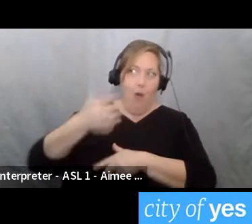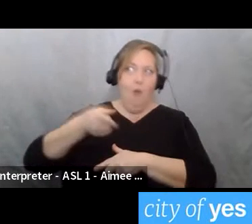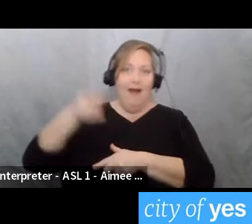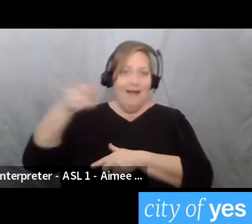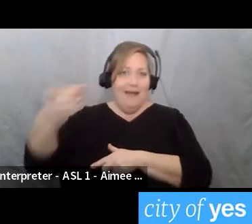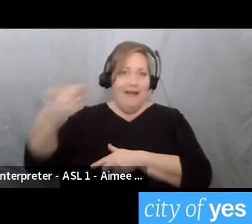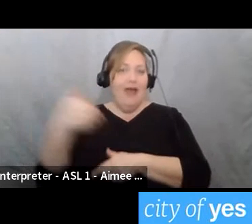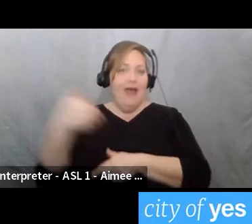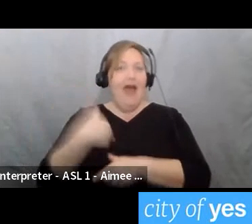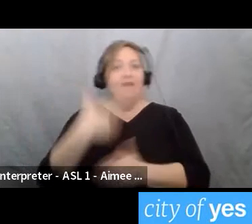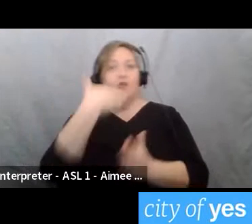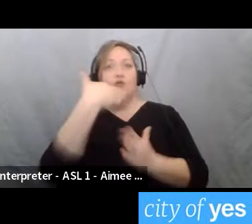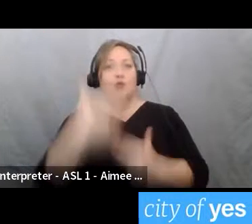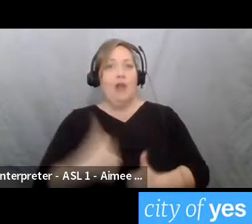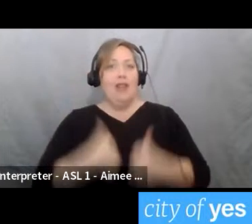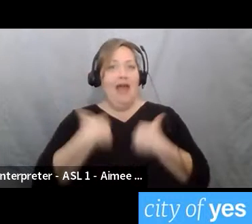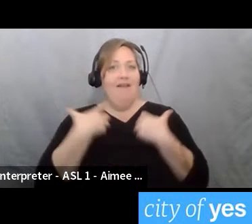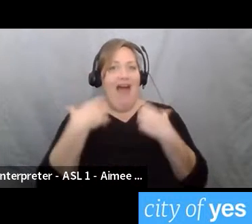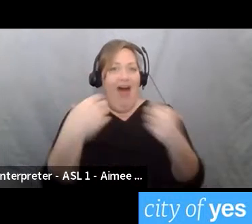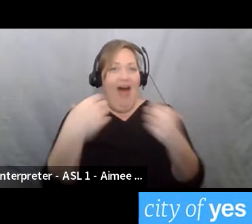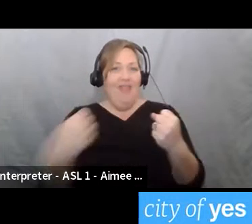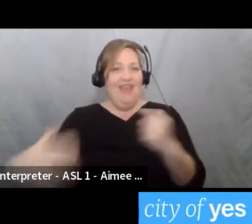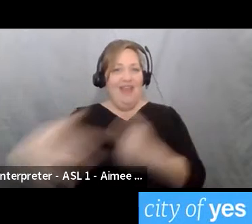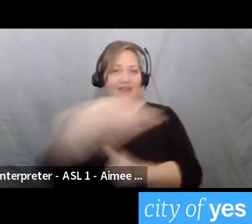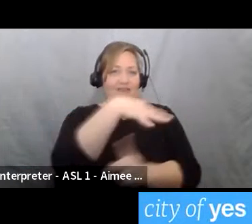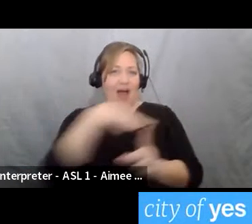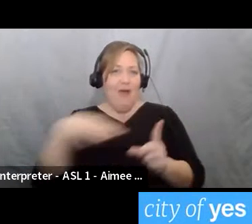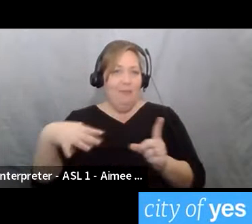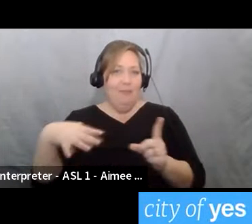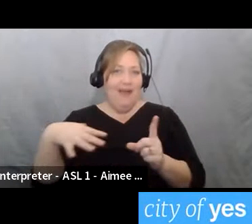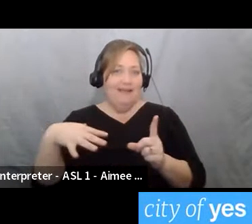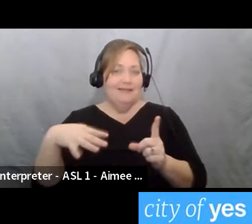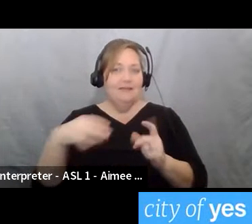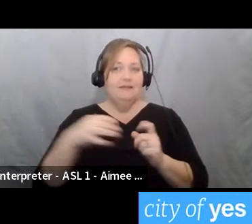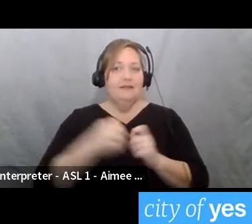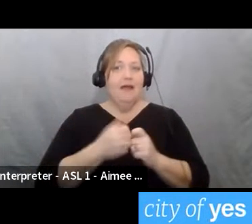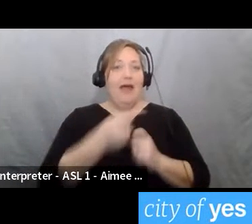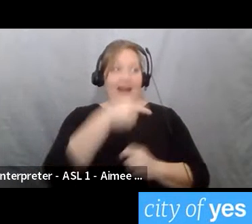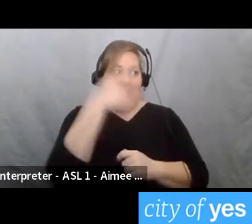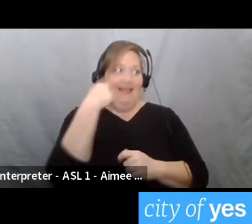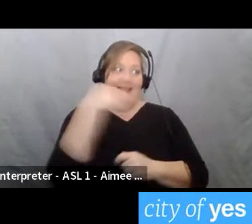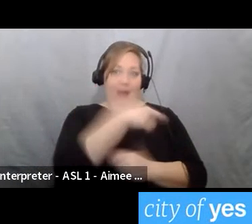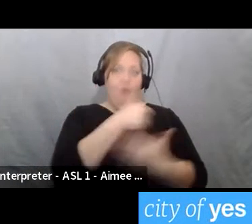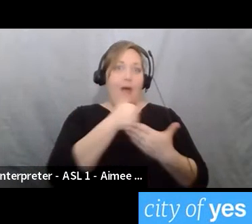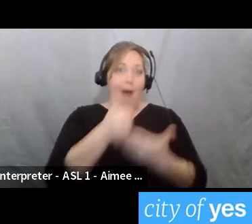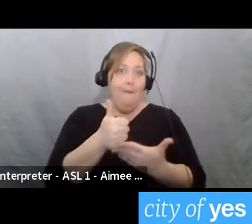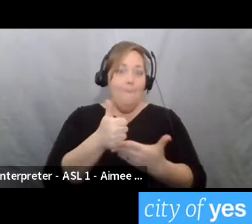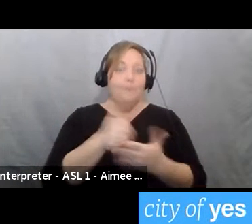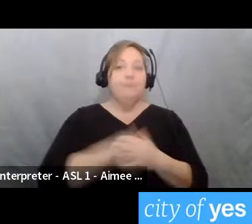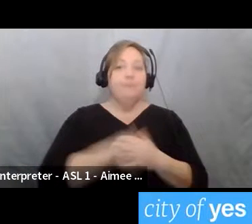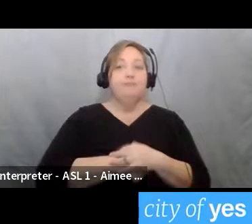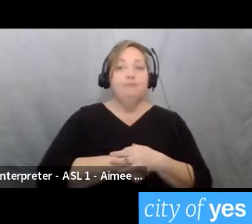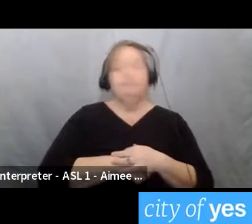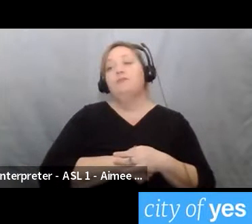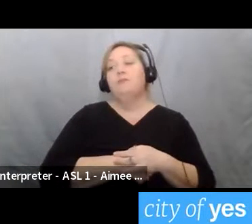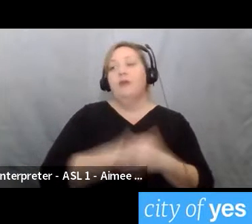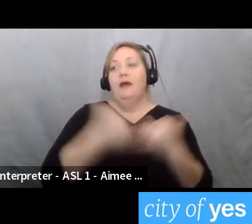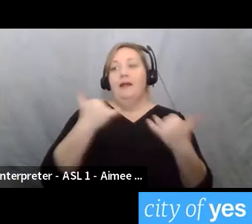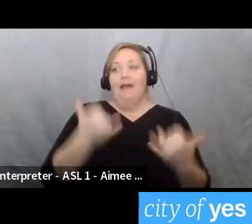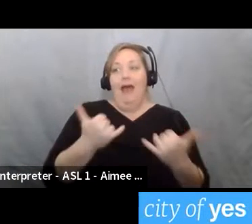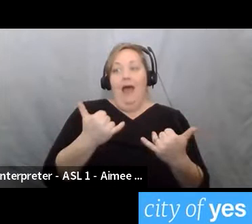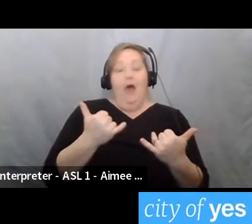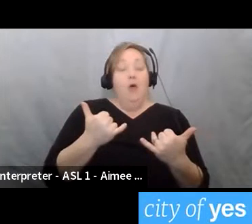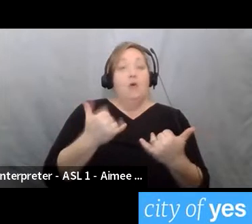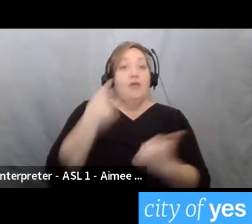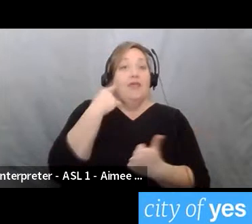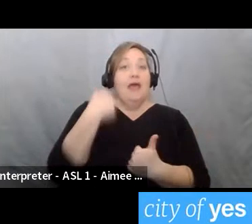a healthy environment, and this is also going to help with that. Now, the thing that I